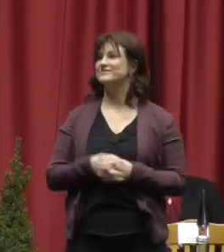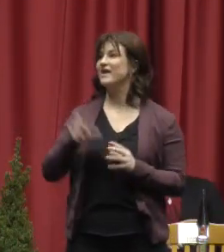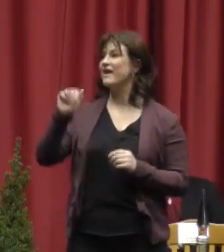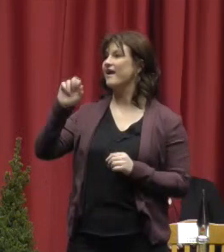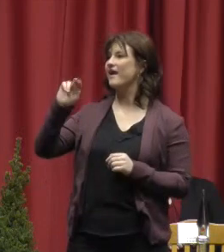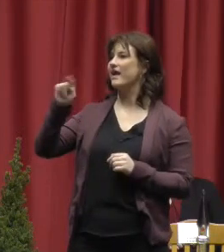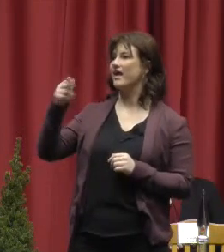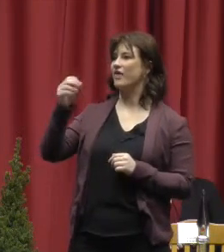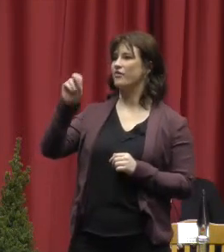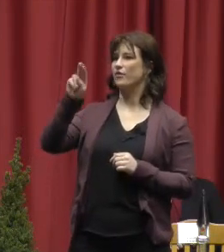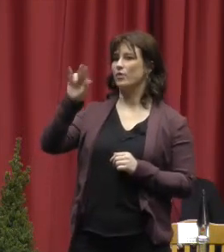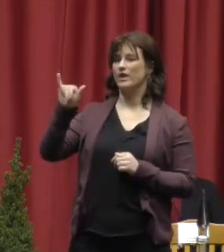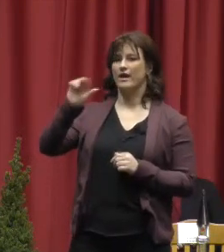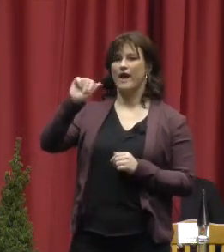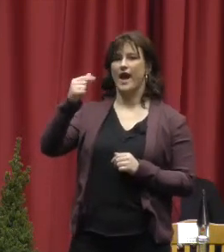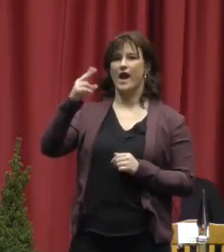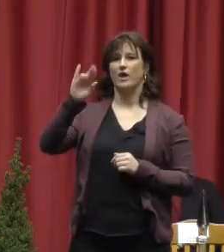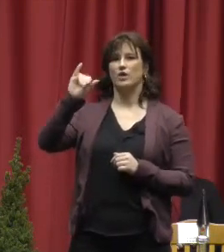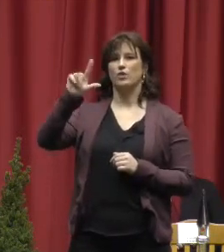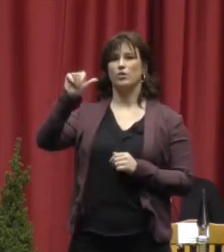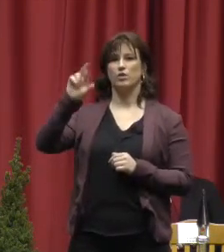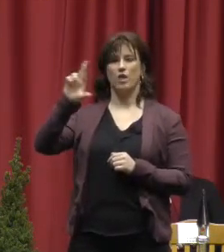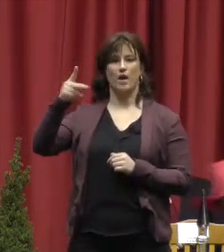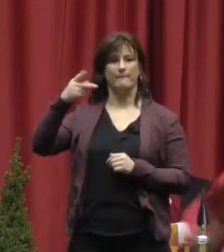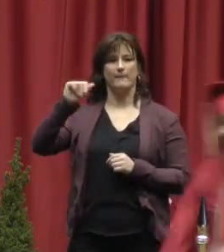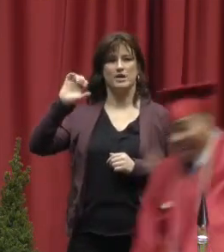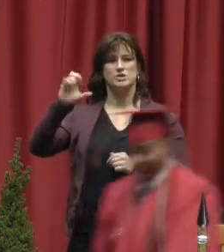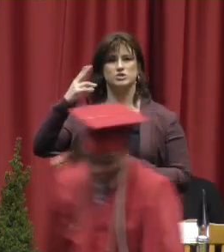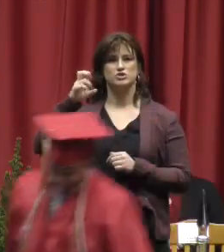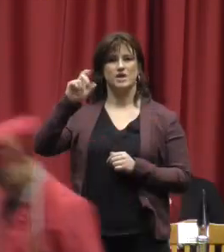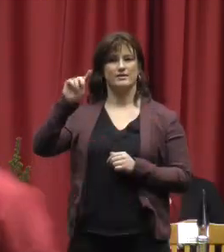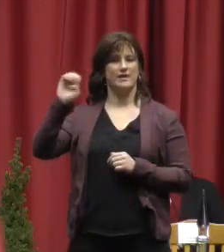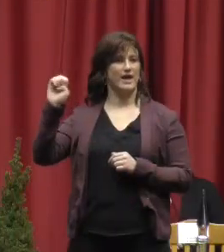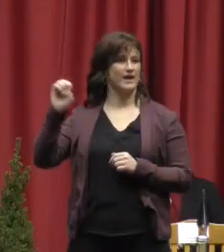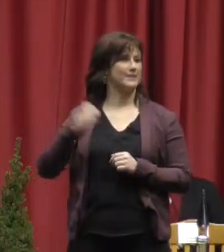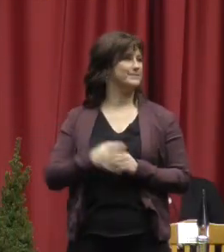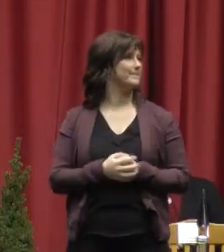Anthony Aguilar Pichete. Anthony.